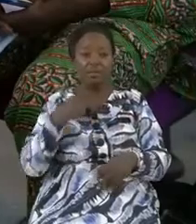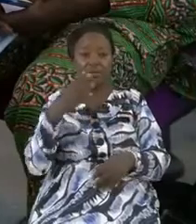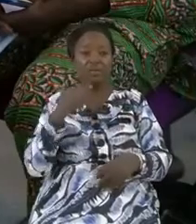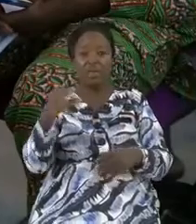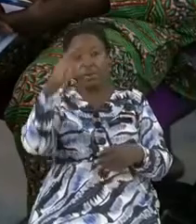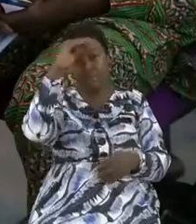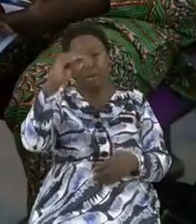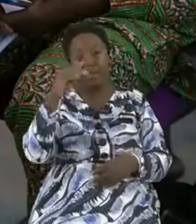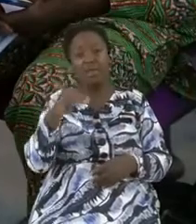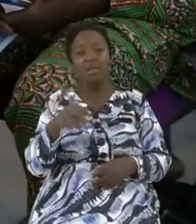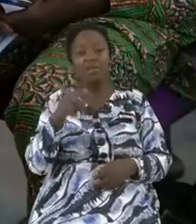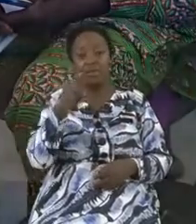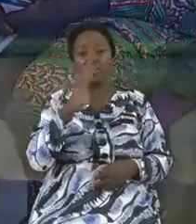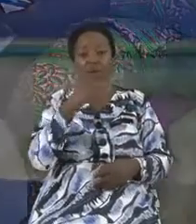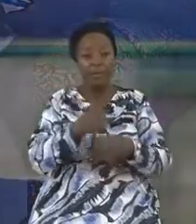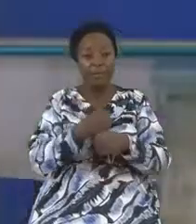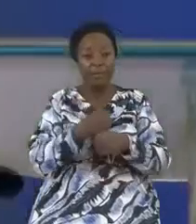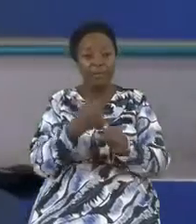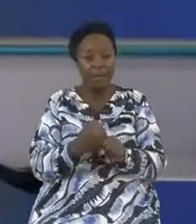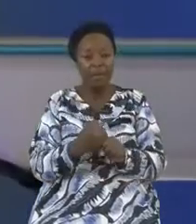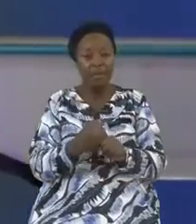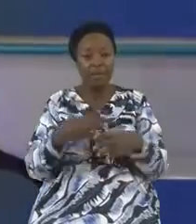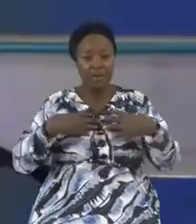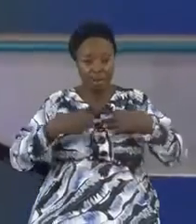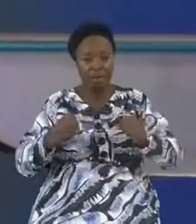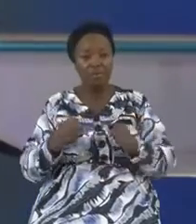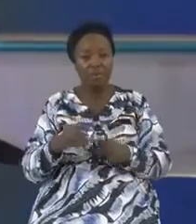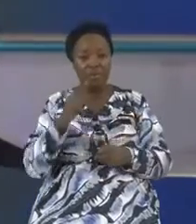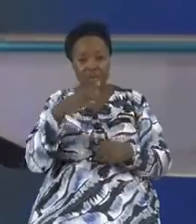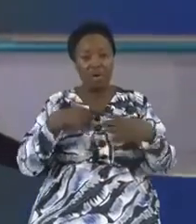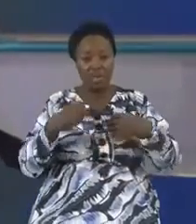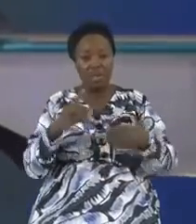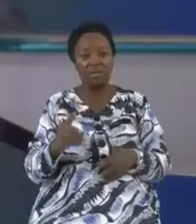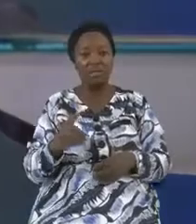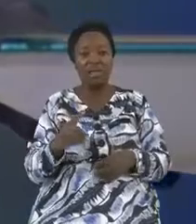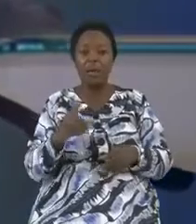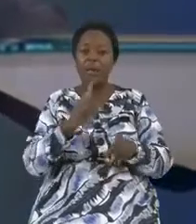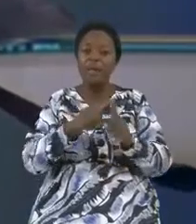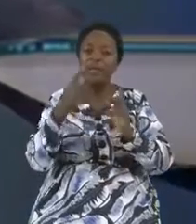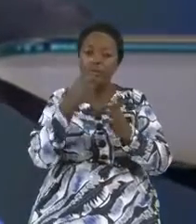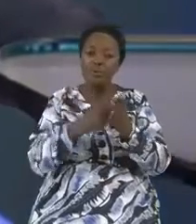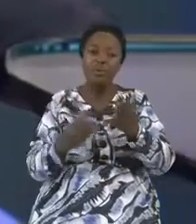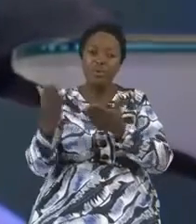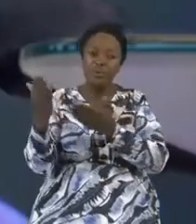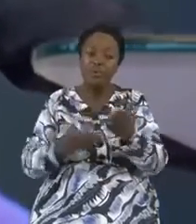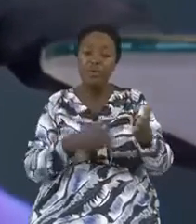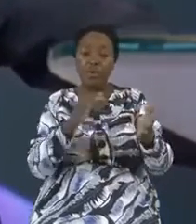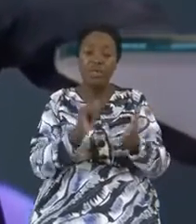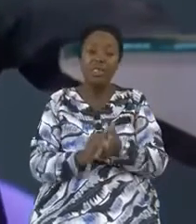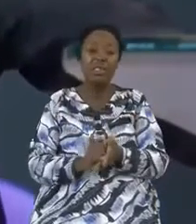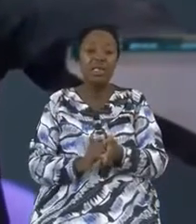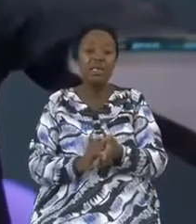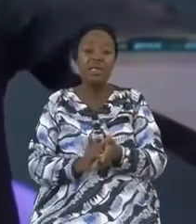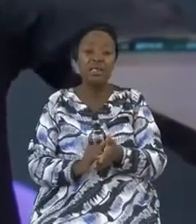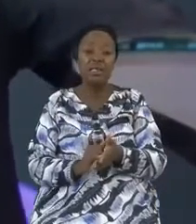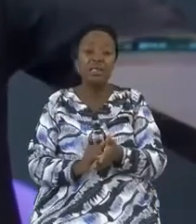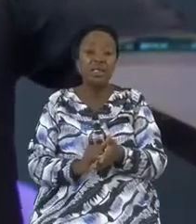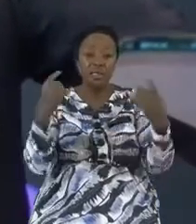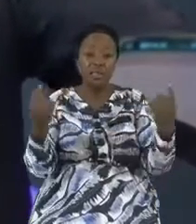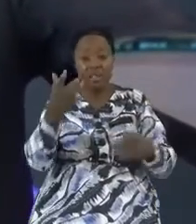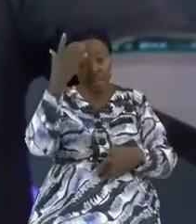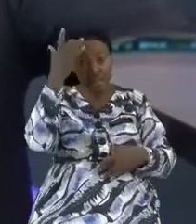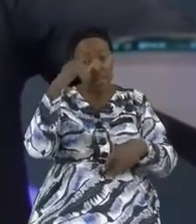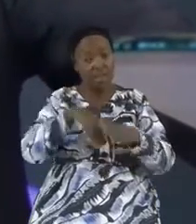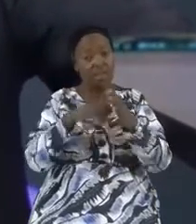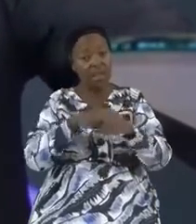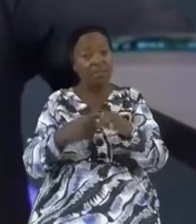man, "You're made whole, you're healed." But what brought the original sin on you is